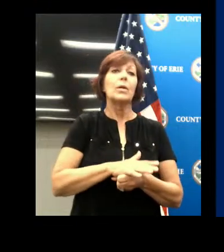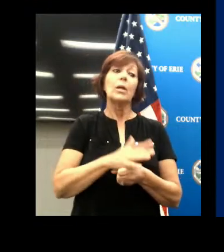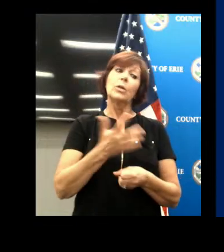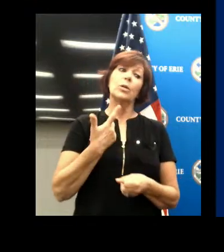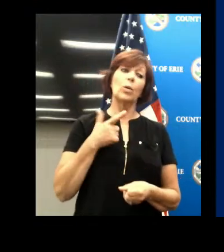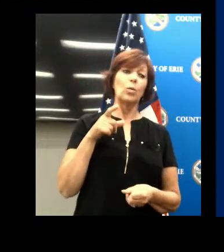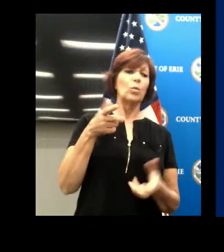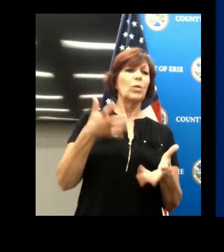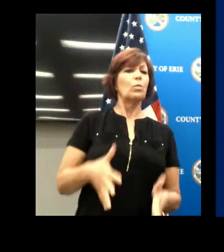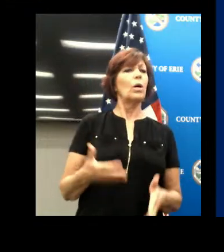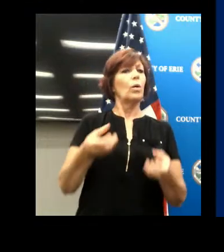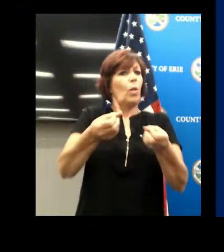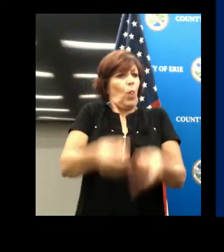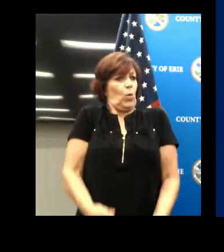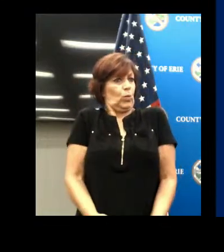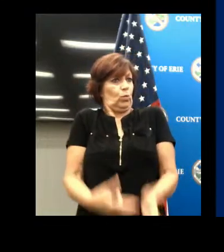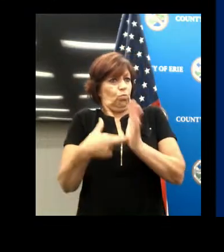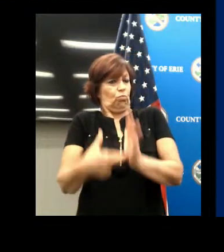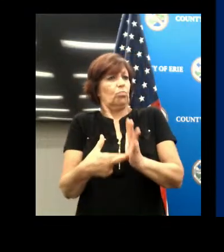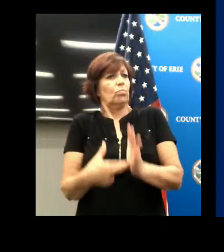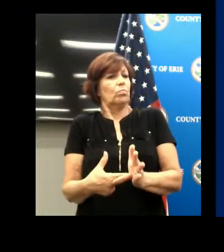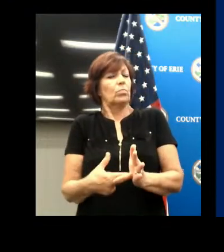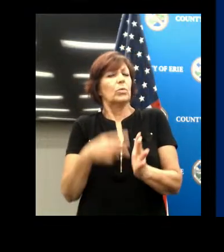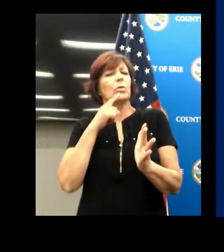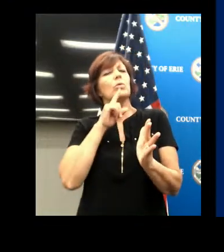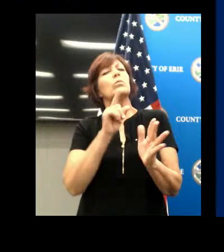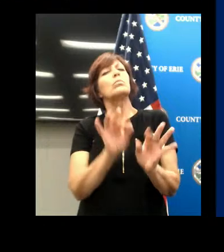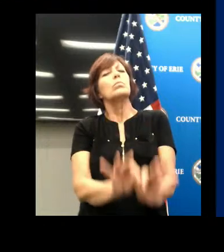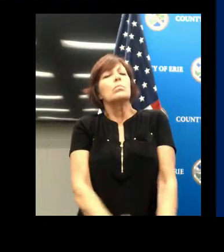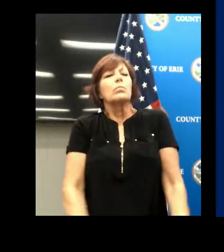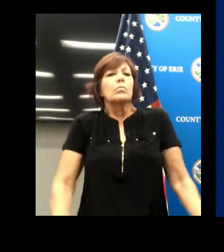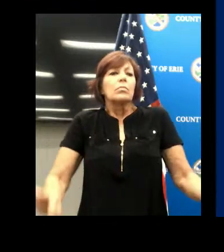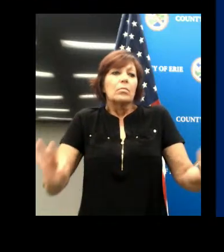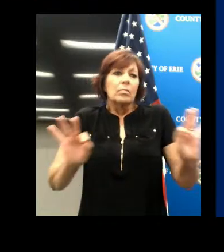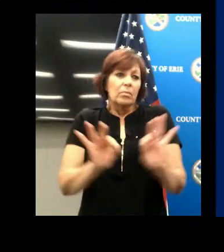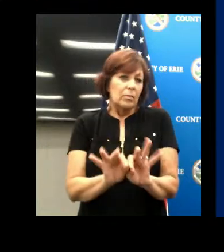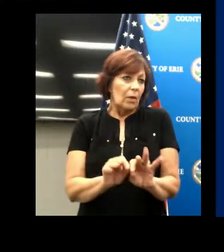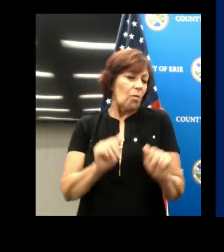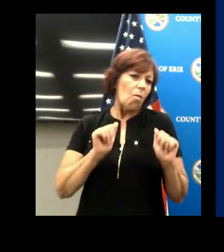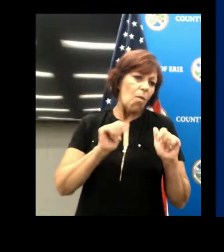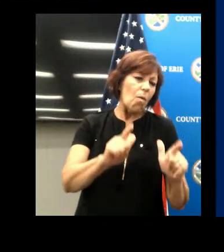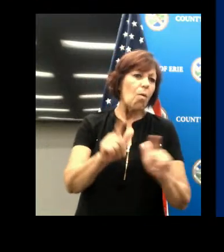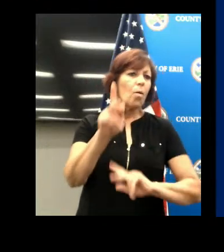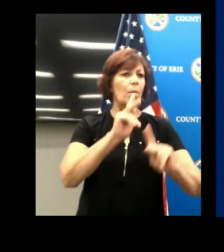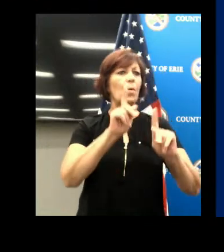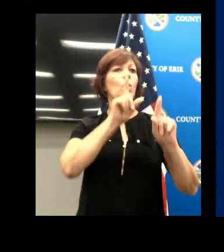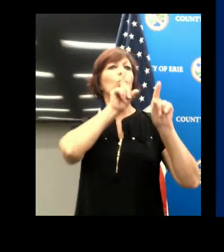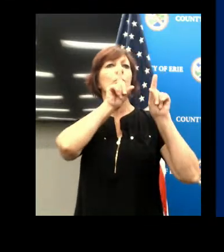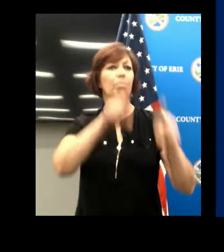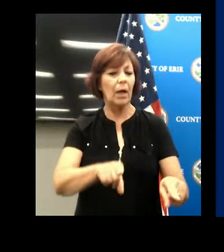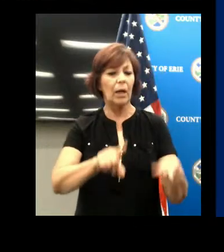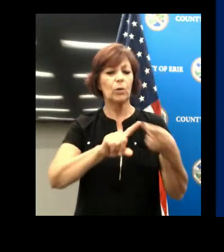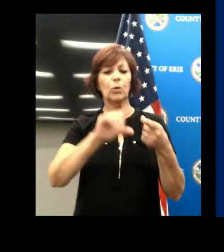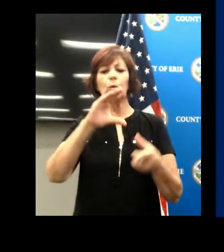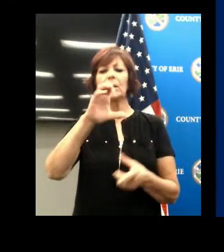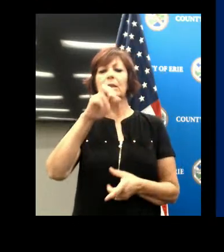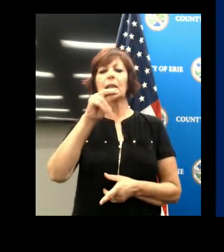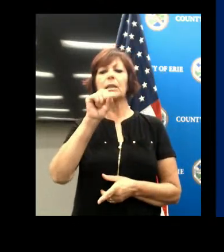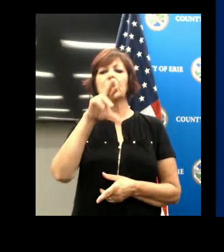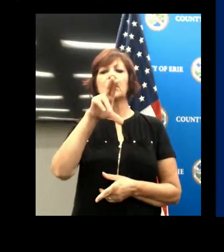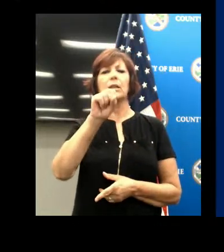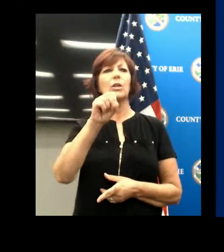lose congressional representation. Thus, it's essential for all to respond to the census and do it now if they have